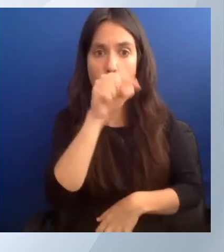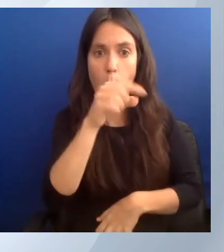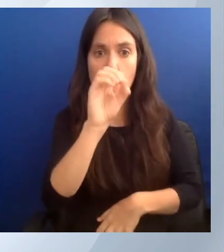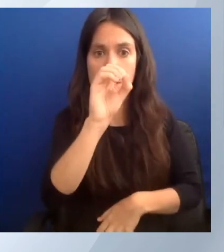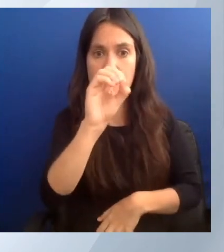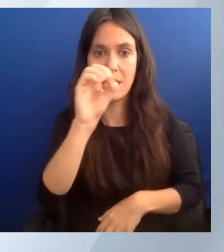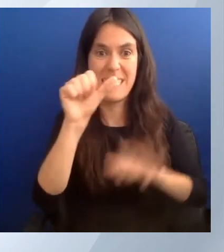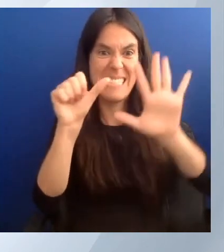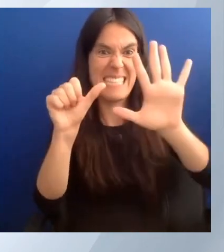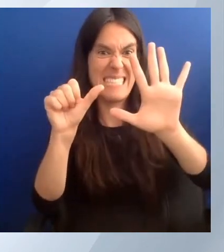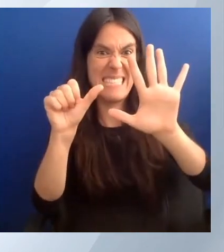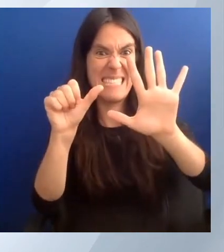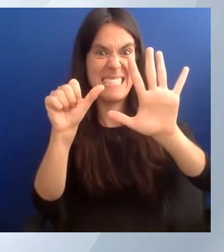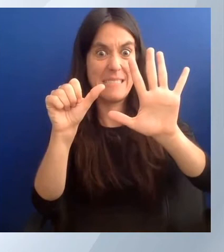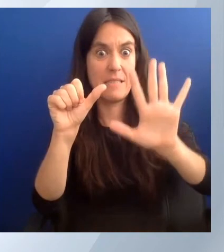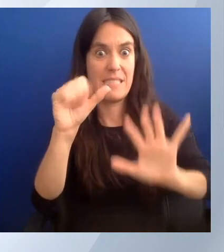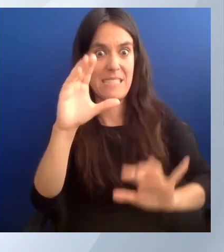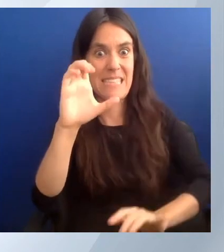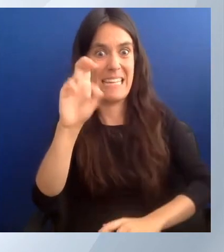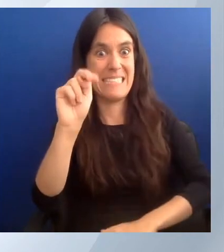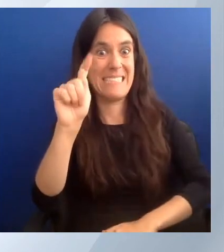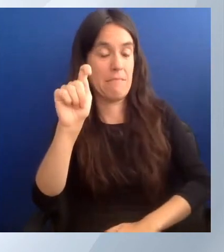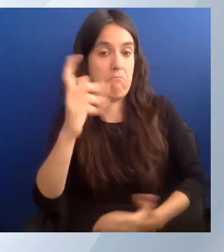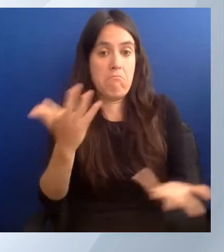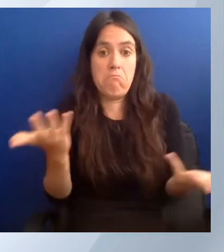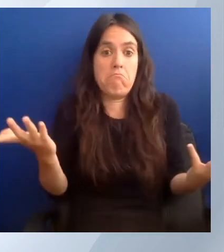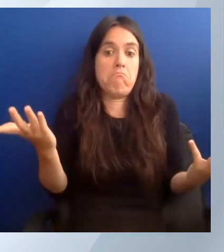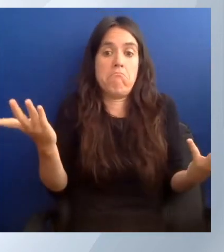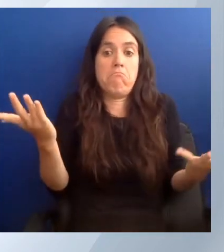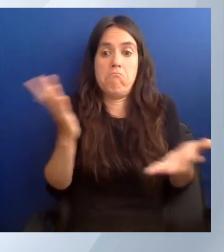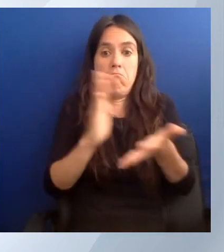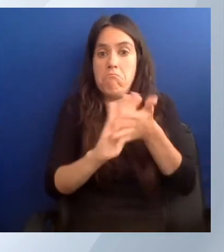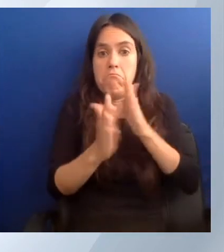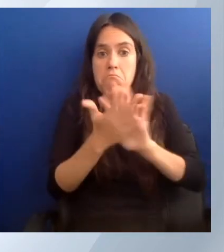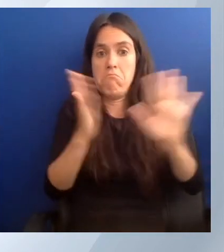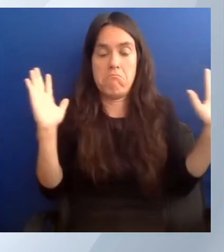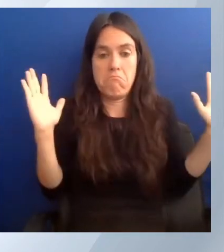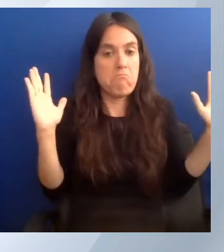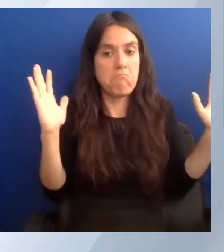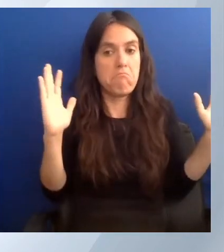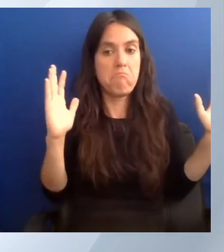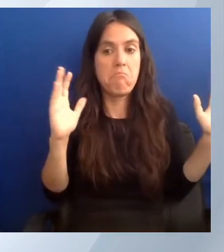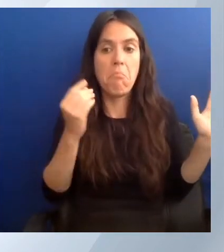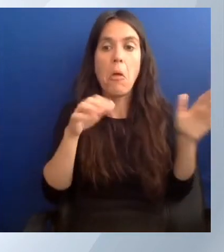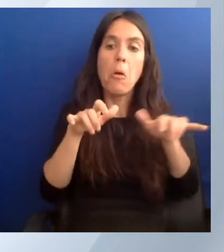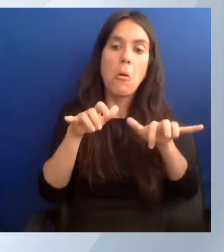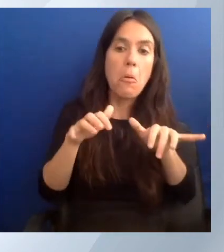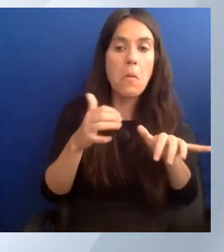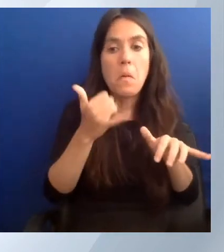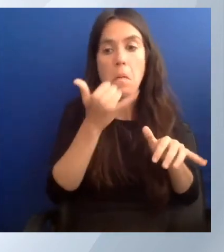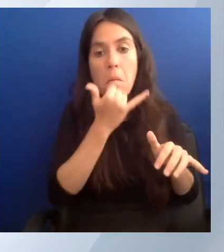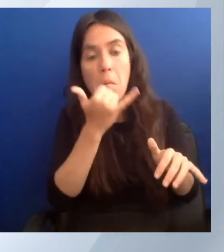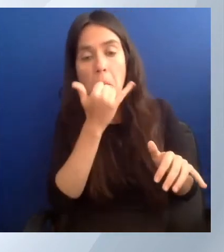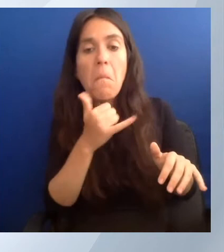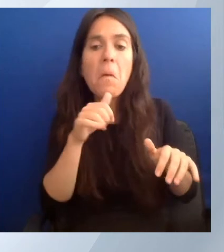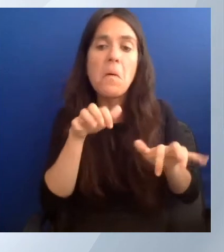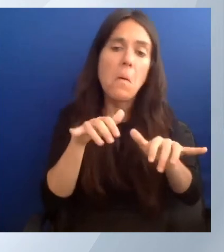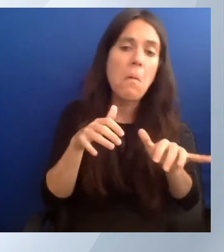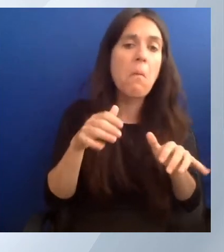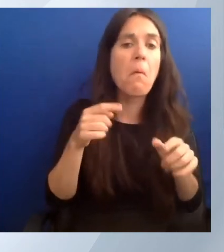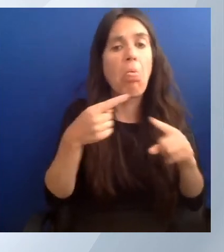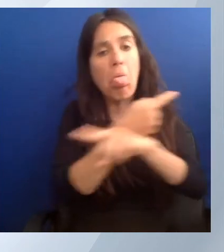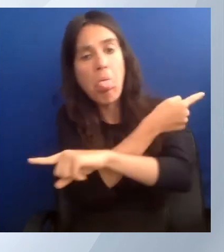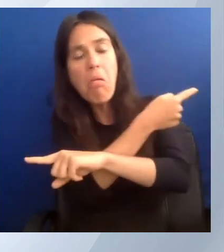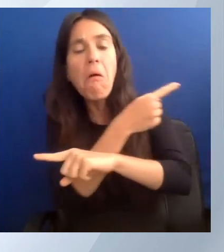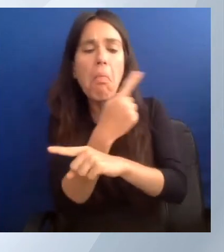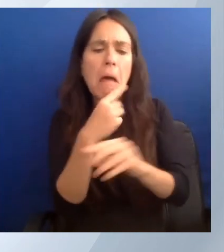this, that is for doing lots of practice, making a couple of mistakes. And I manage that because I use the